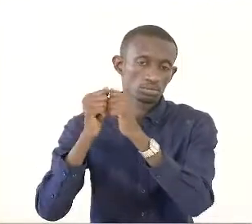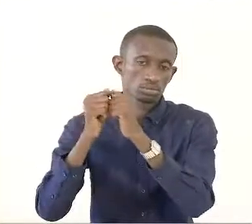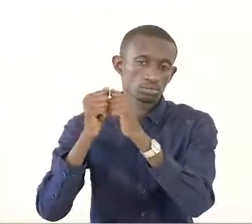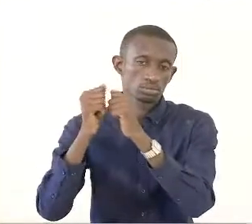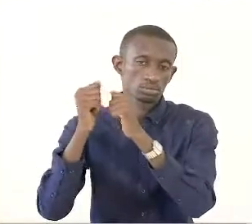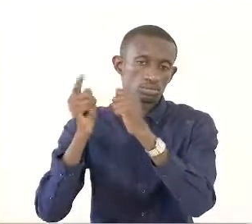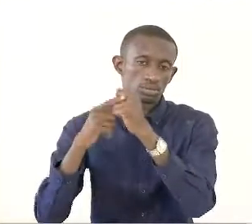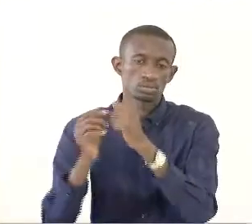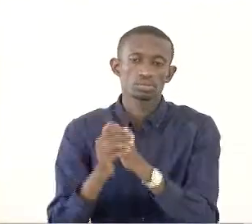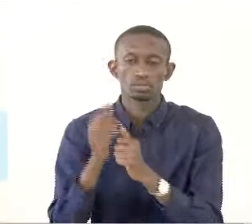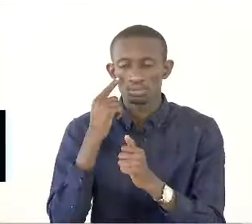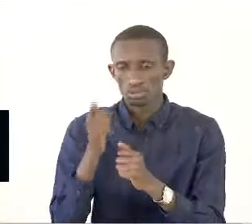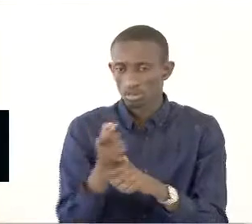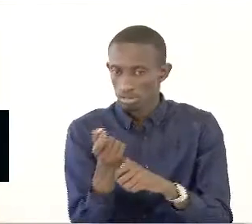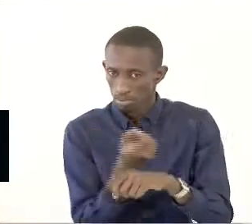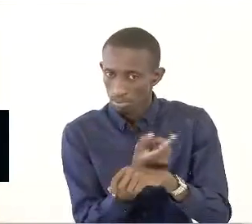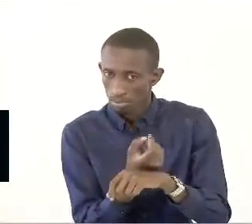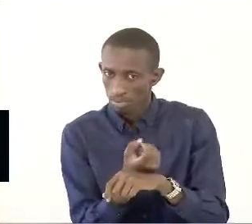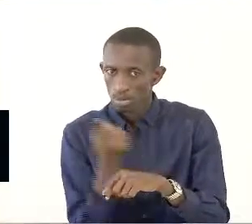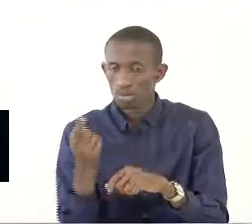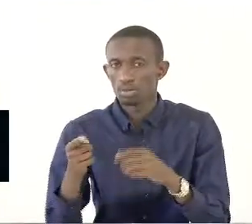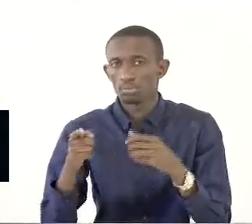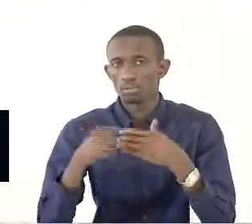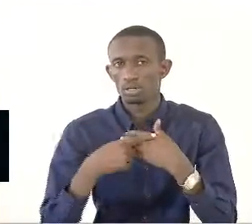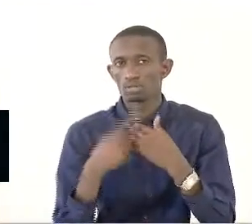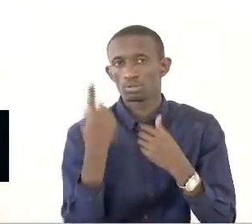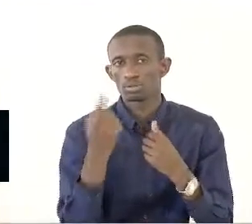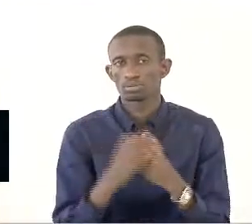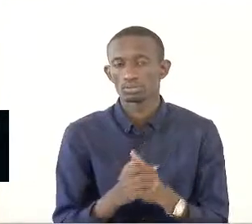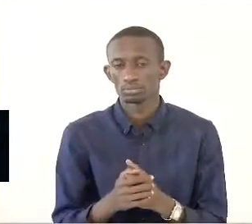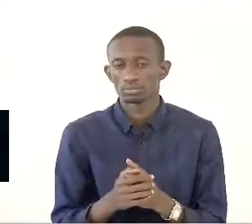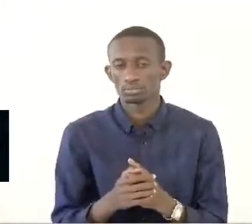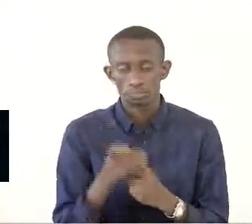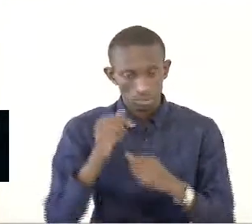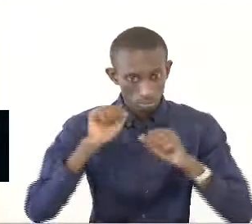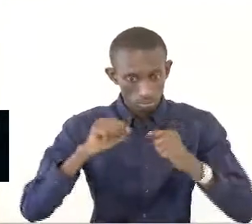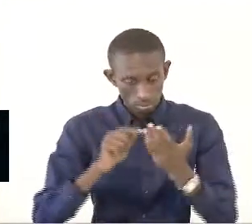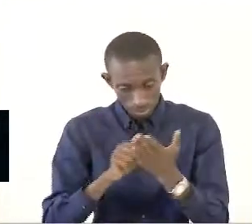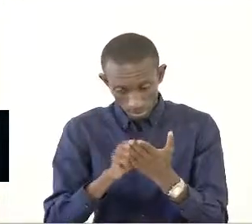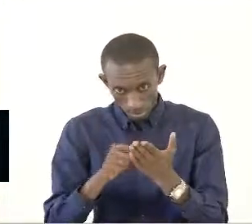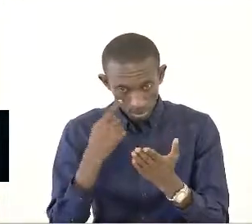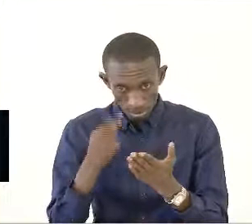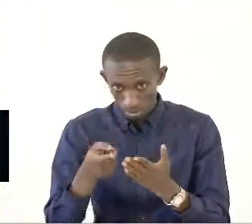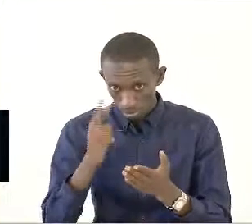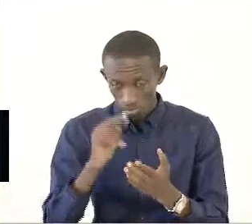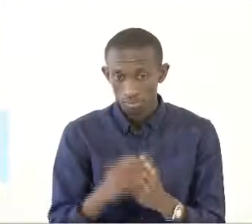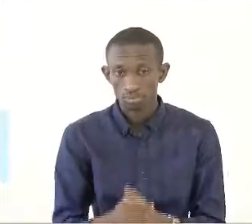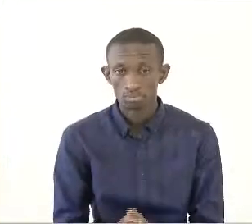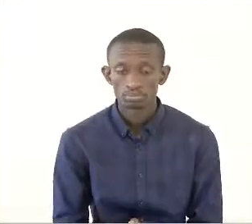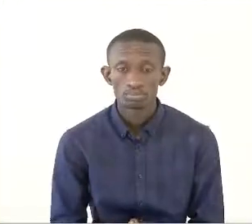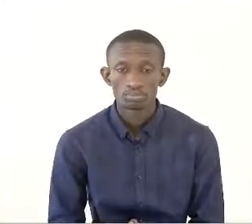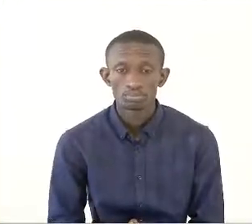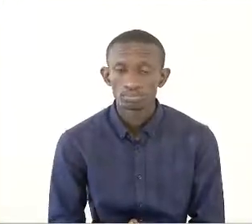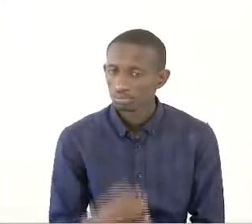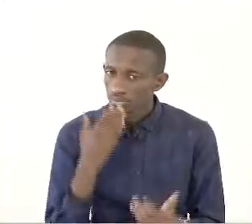second. This is second power minus 1. So can you calculate and then find the answer? So